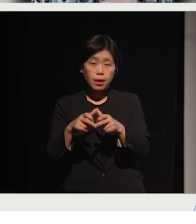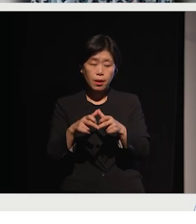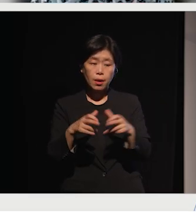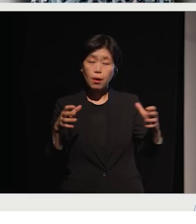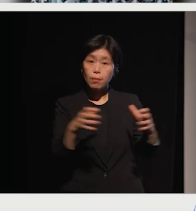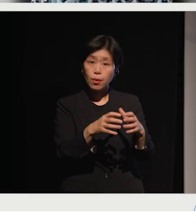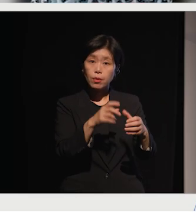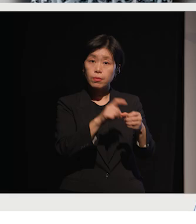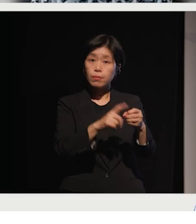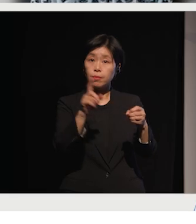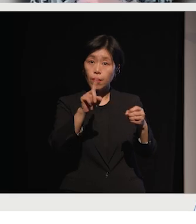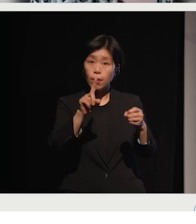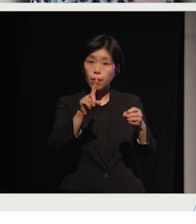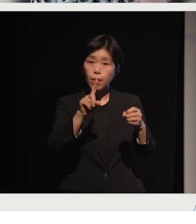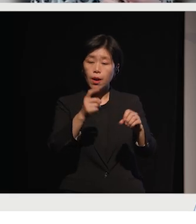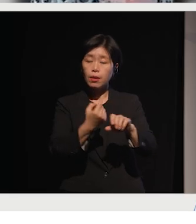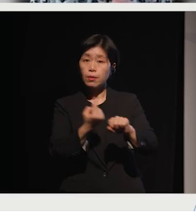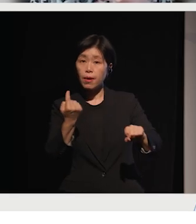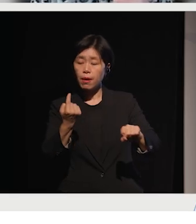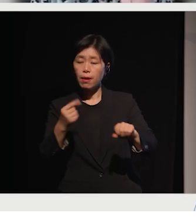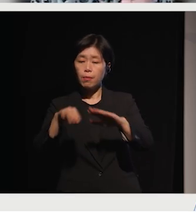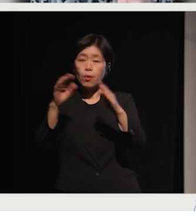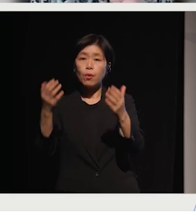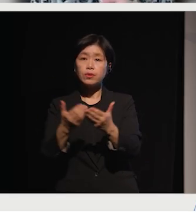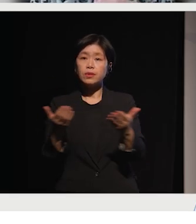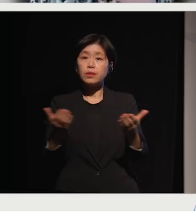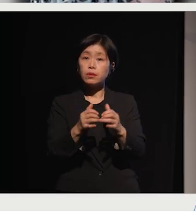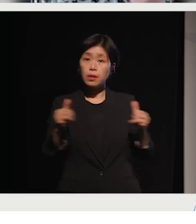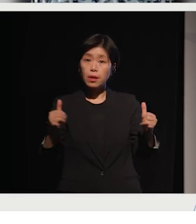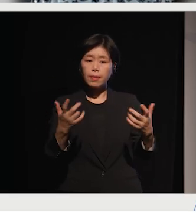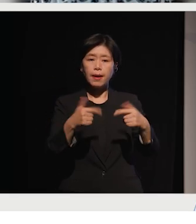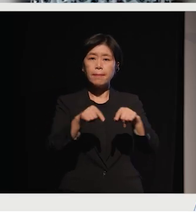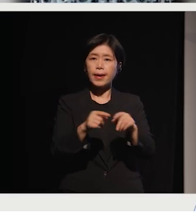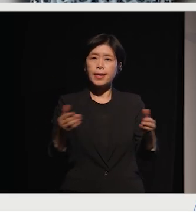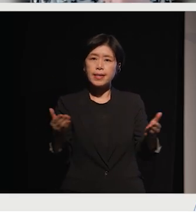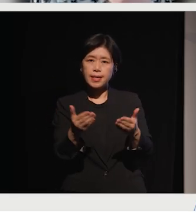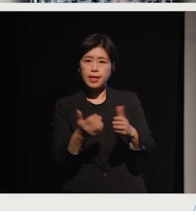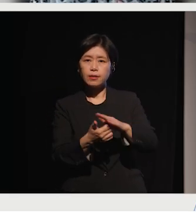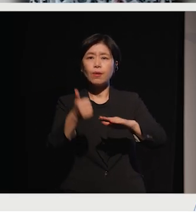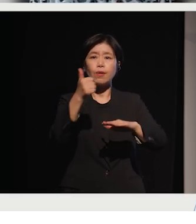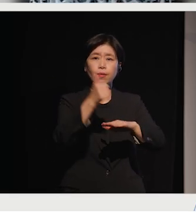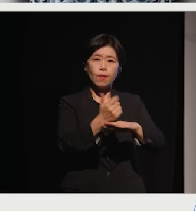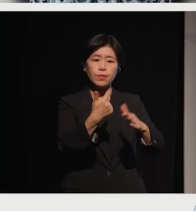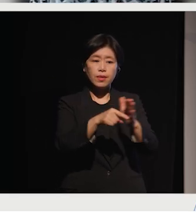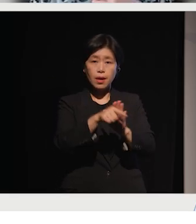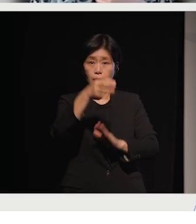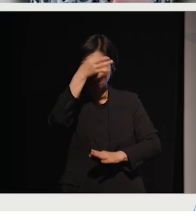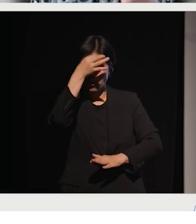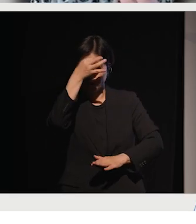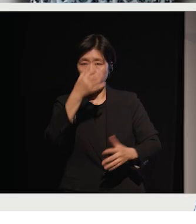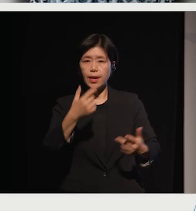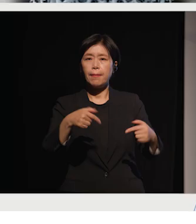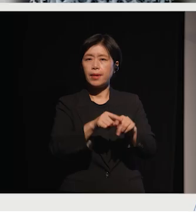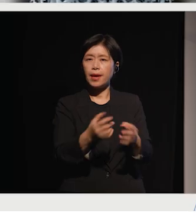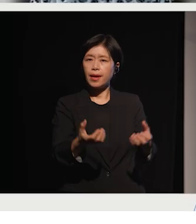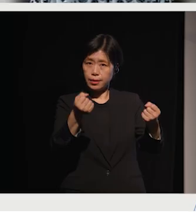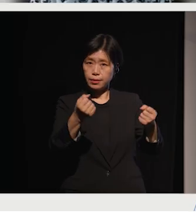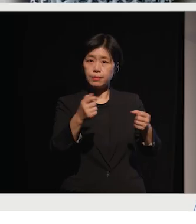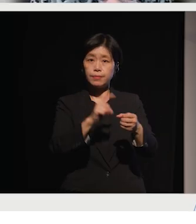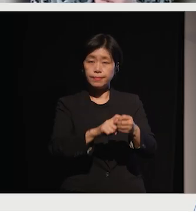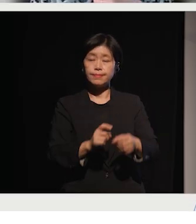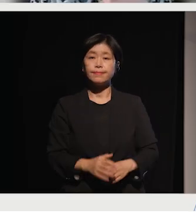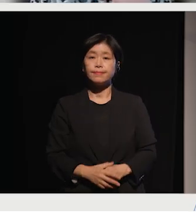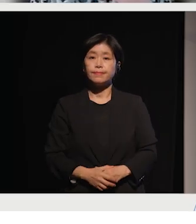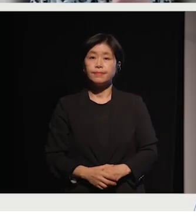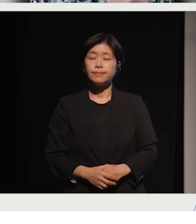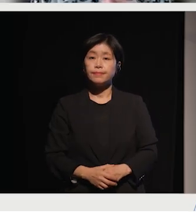and affiliated staff have everything they need to thrive in their work, whether it's reasonable